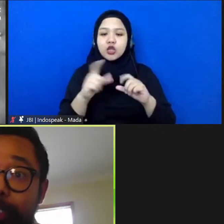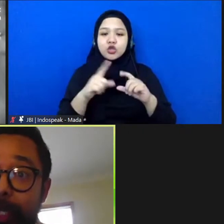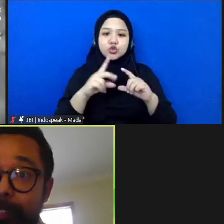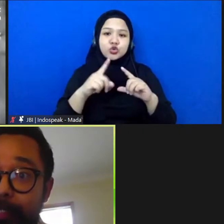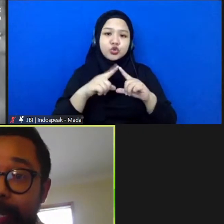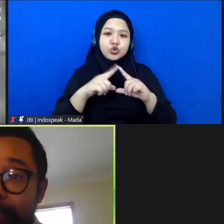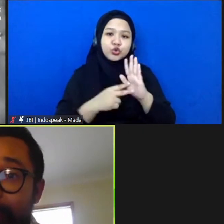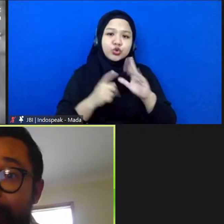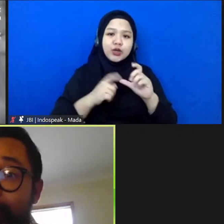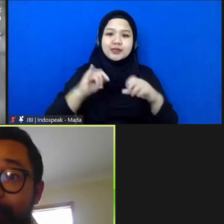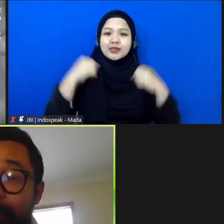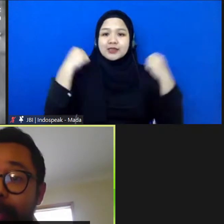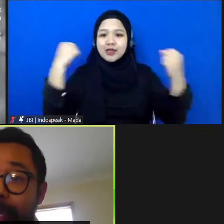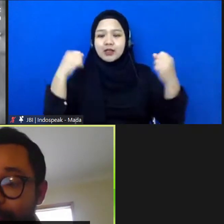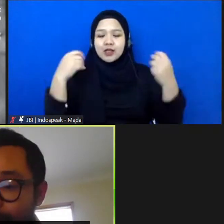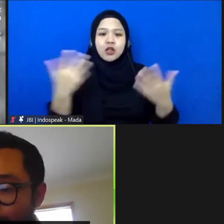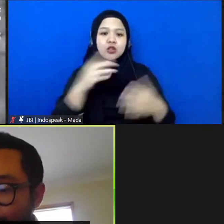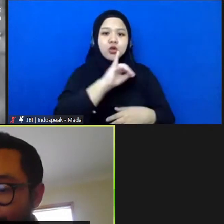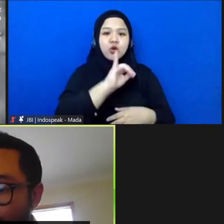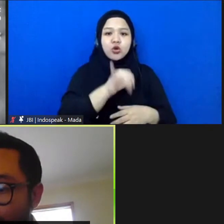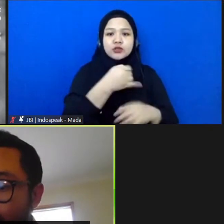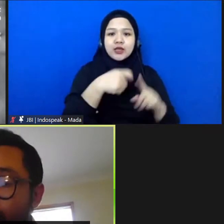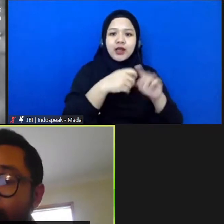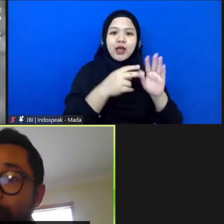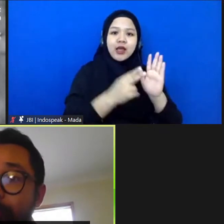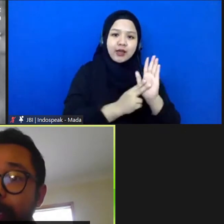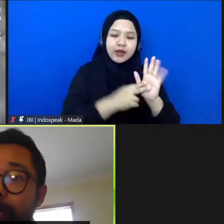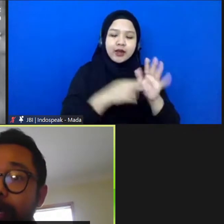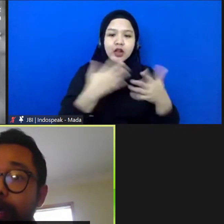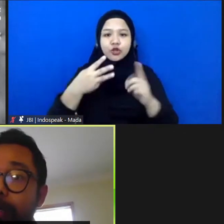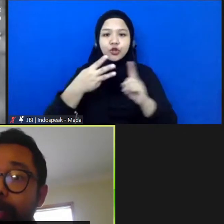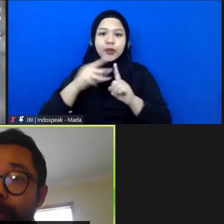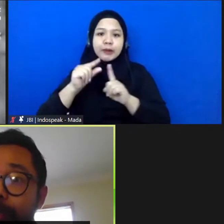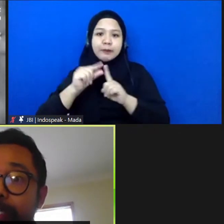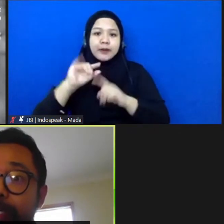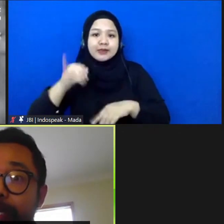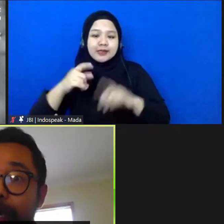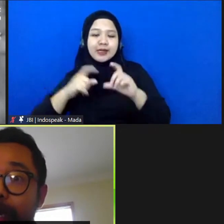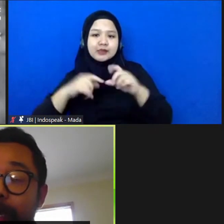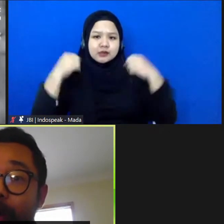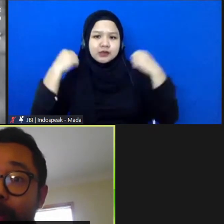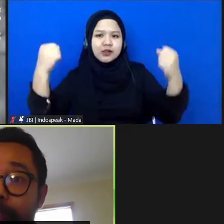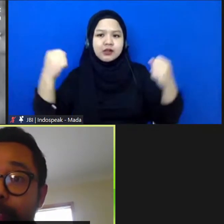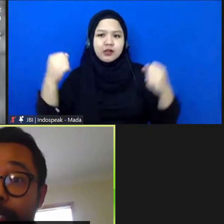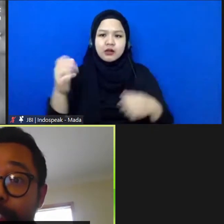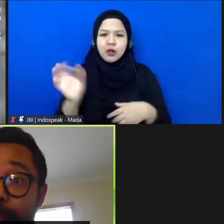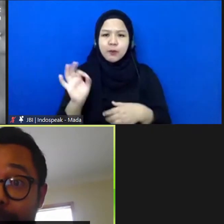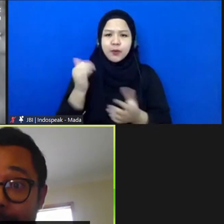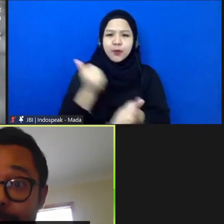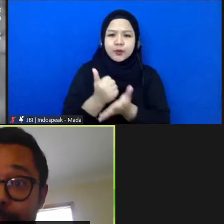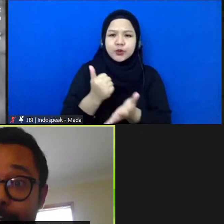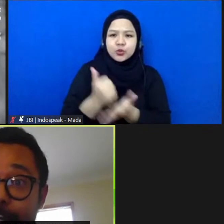or BPJS Kesehatan, is not guarantee that all